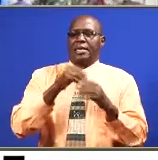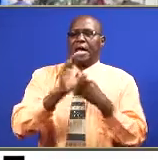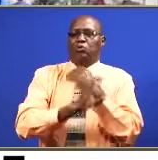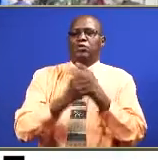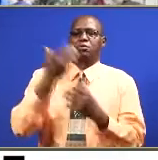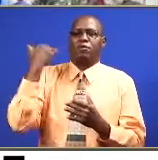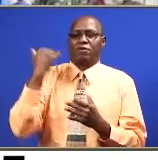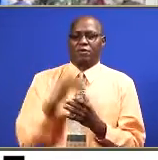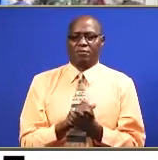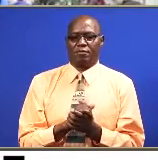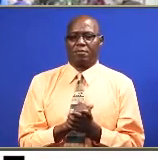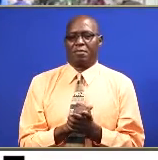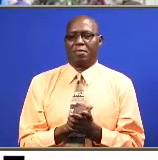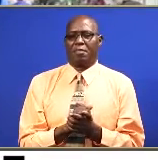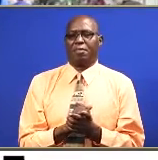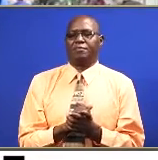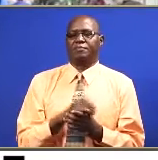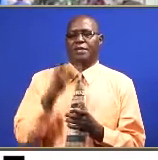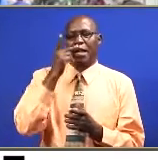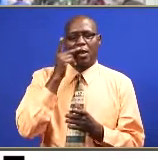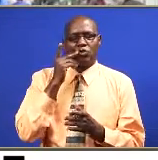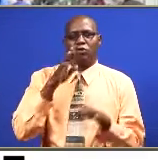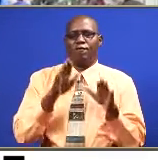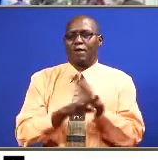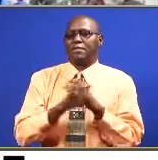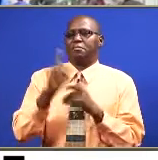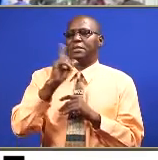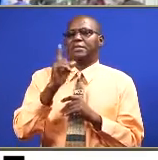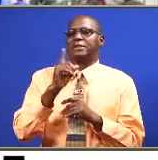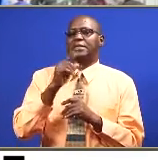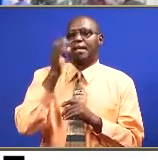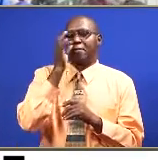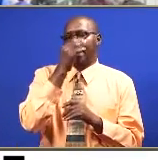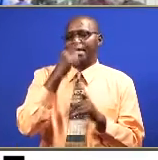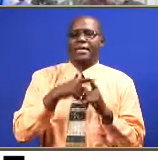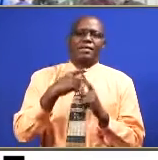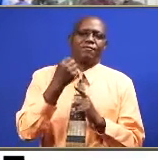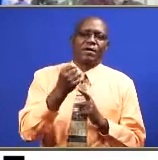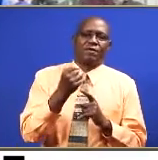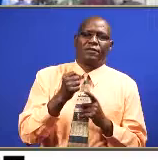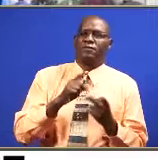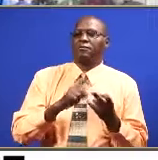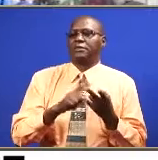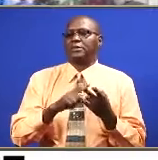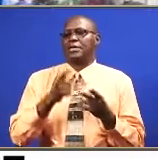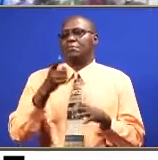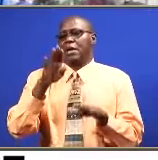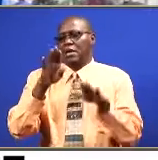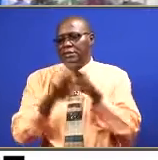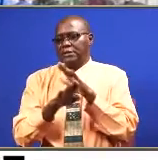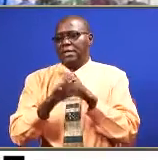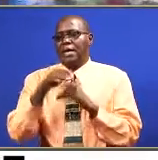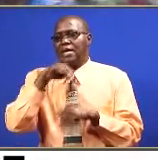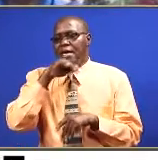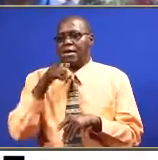Kalonzo mekua vice president wa Kibaki miaka mitano. Kalonzo mekua running mate wa Raila 2013